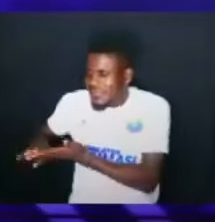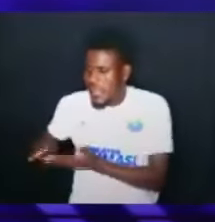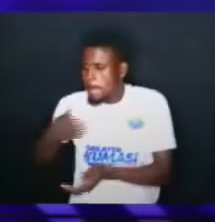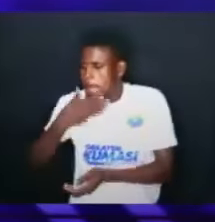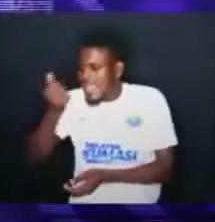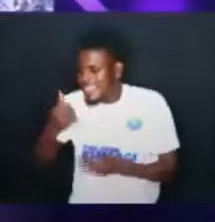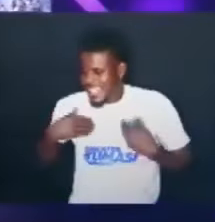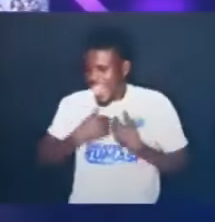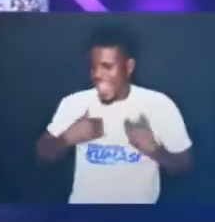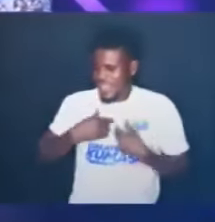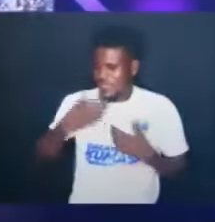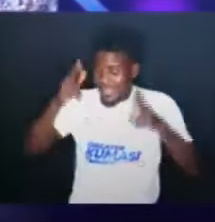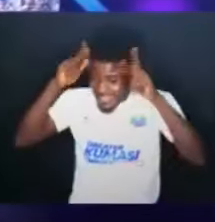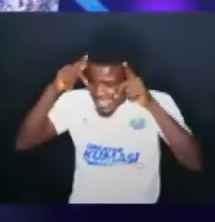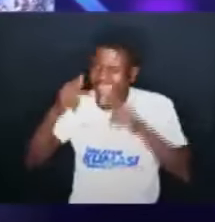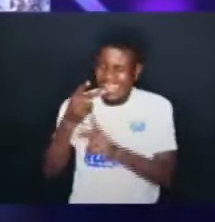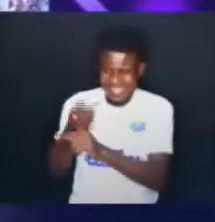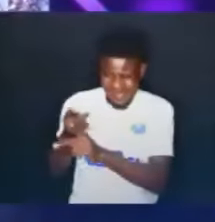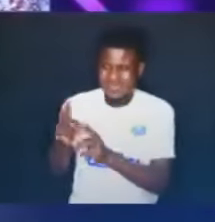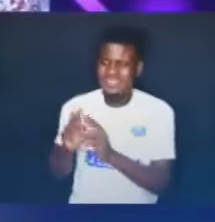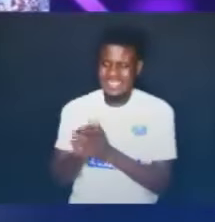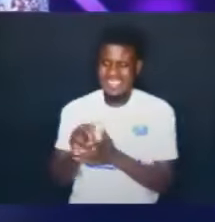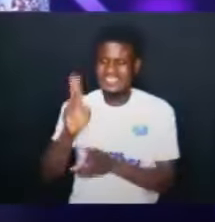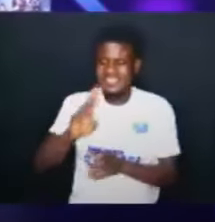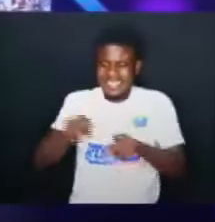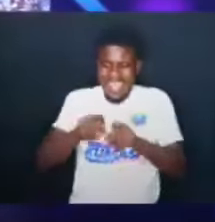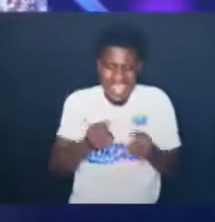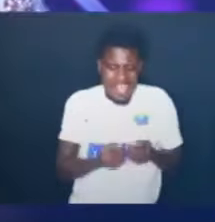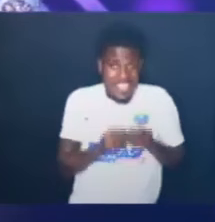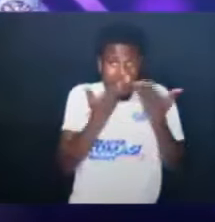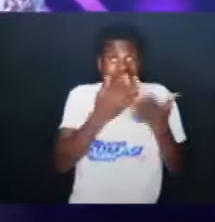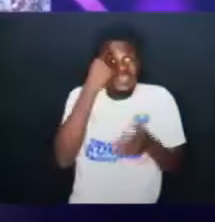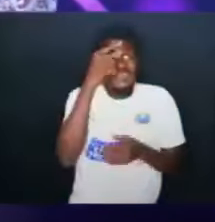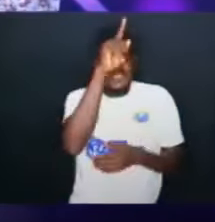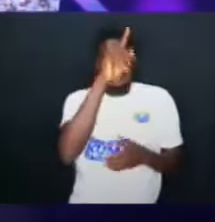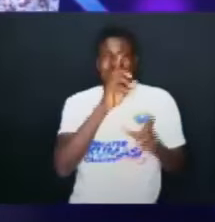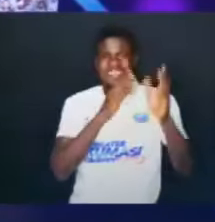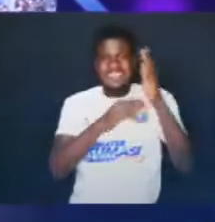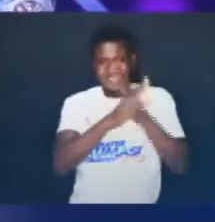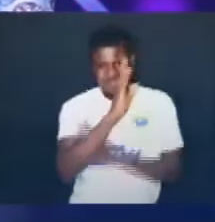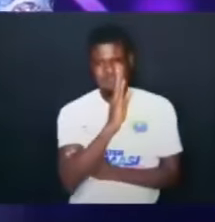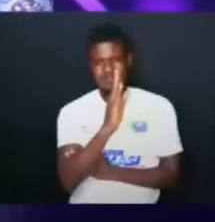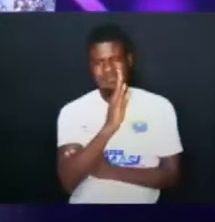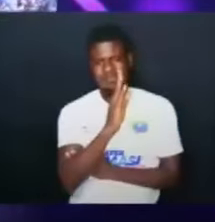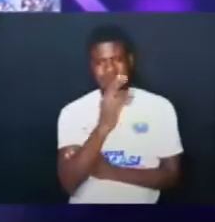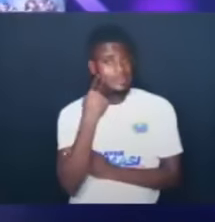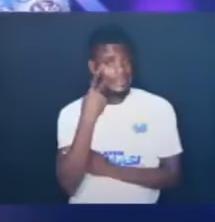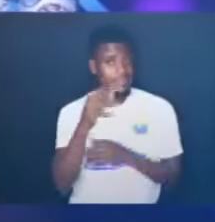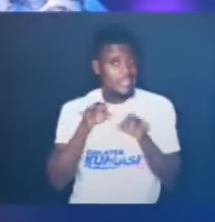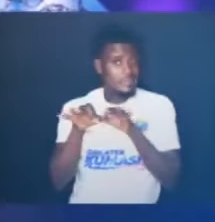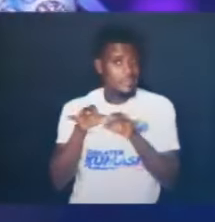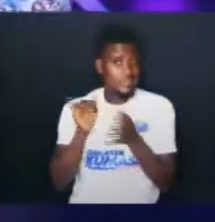Now Saul say, "We be saying on a similar kind of say Amalek form na wadi efri ba efri say o mano dodo enyang